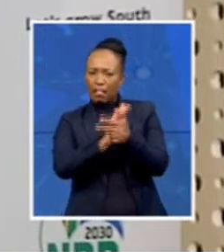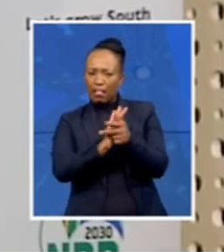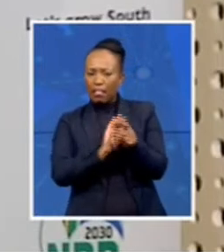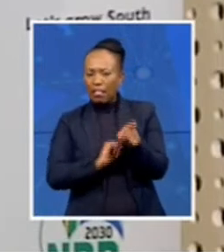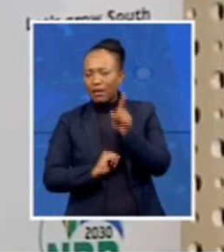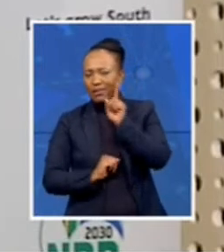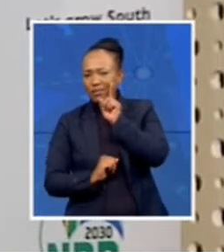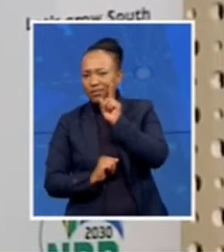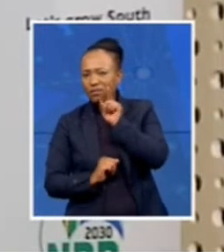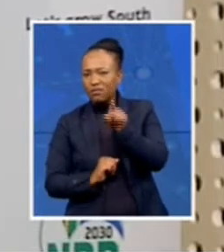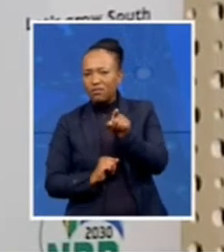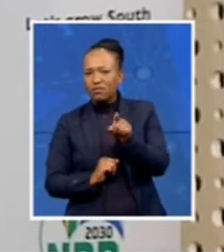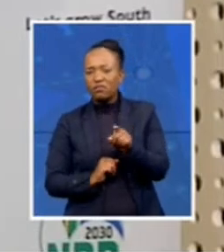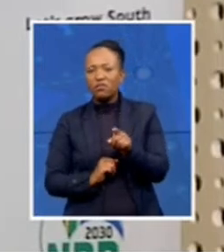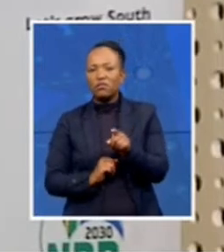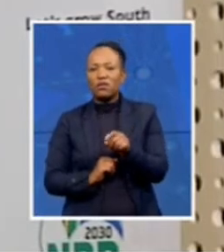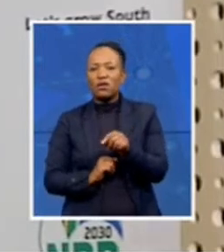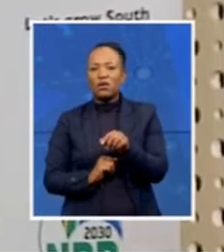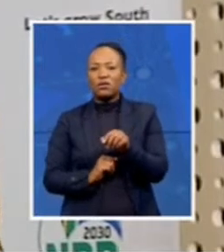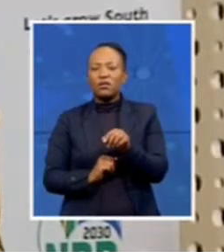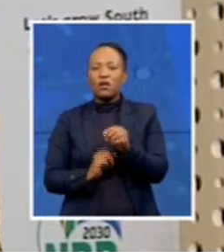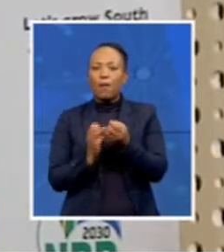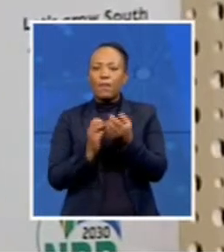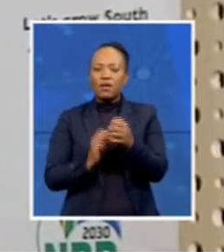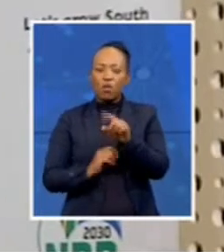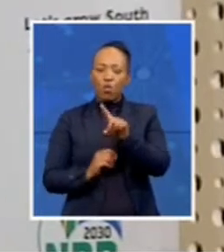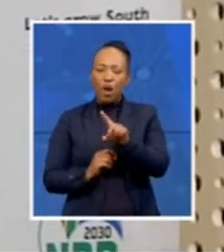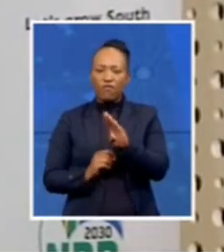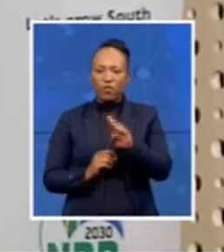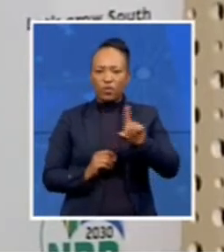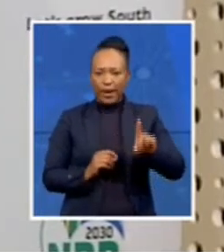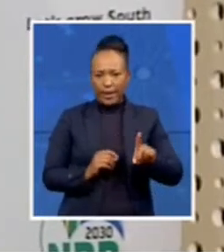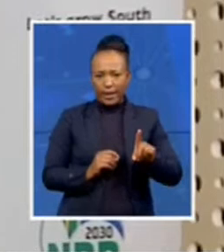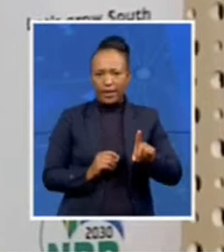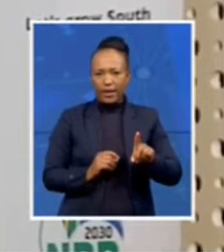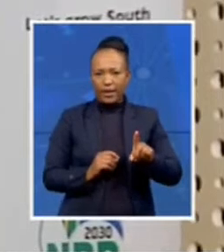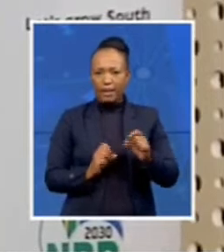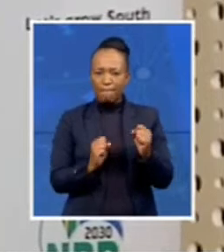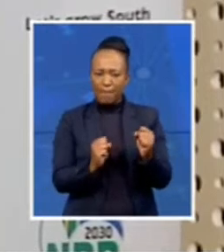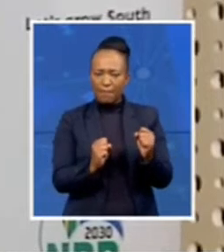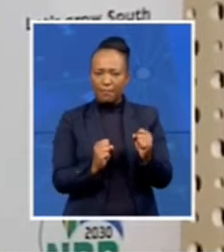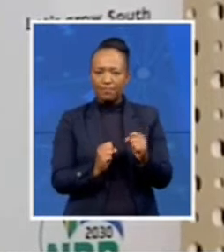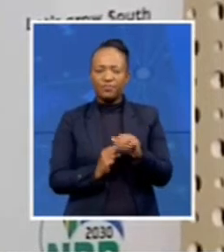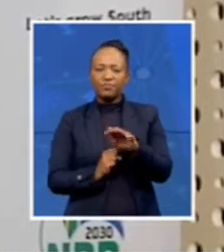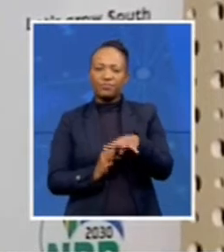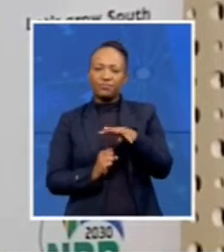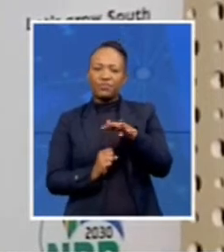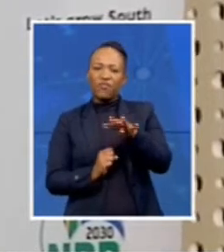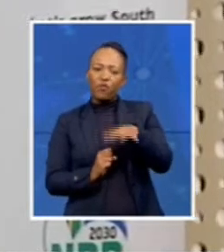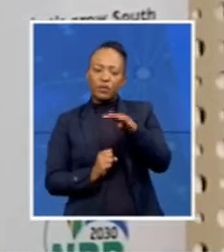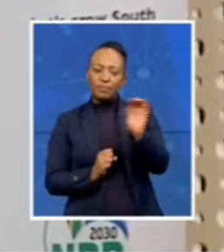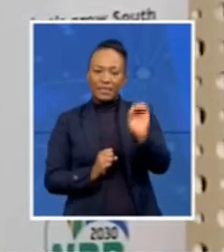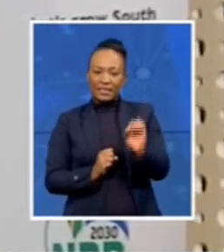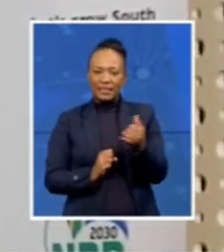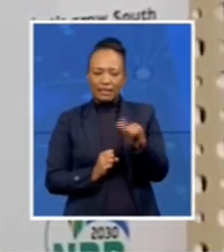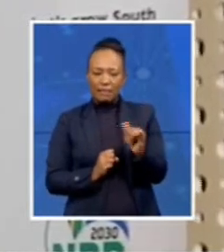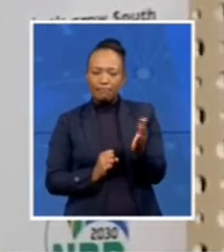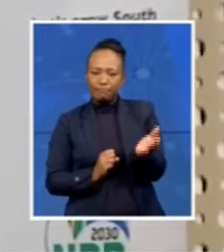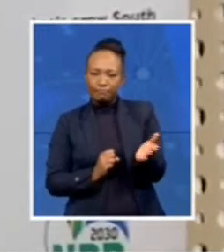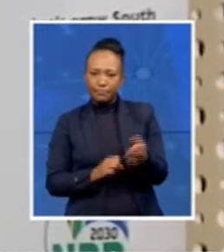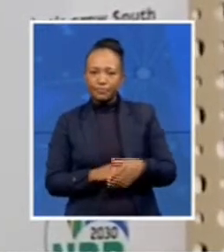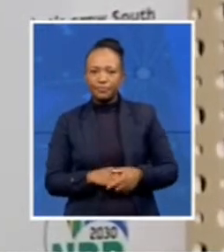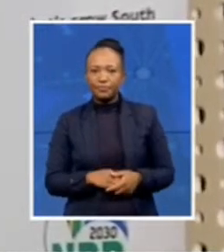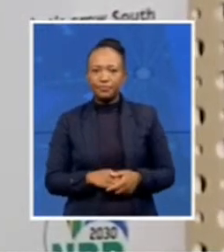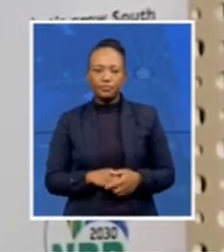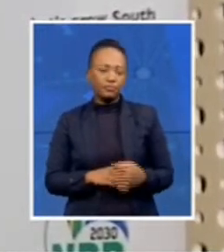works, which is the remaining 14%. Again, on Monday, on the 28th